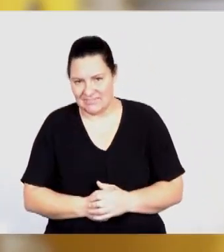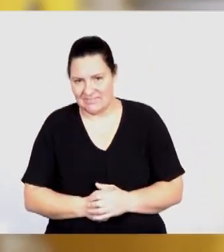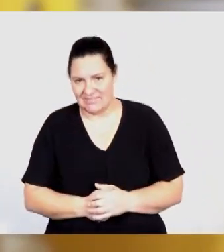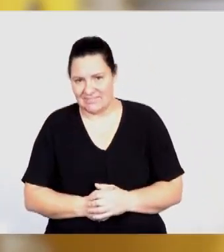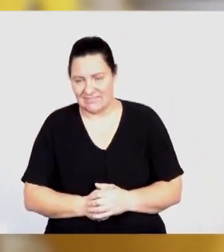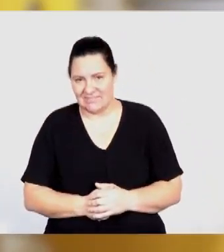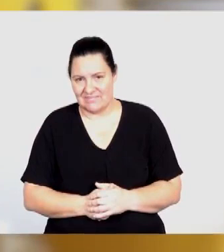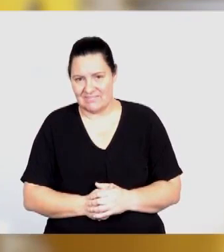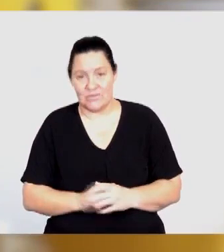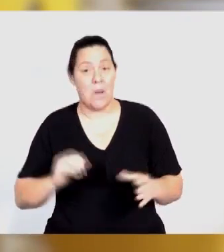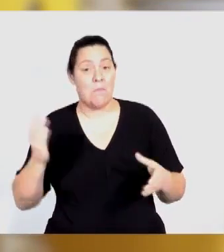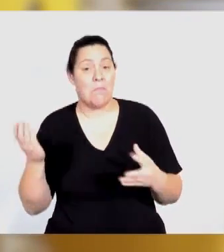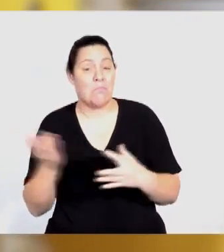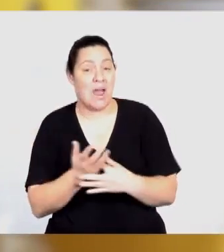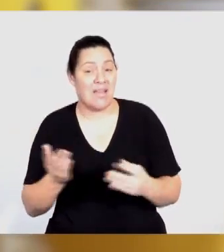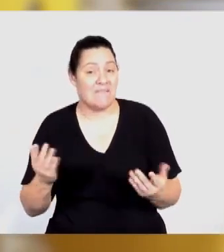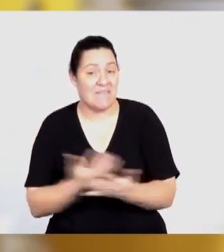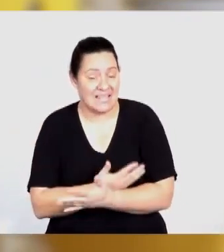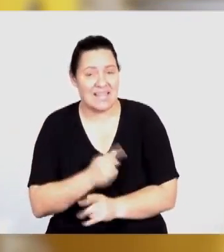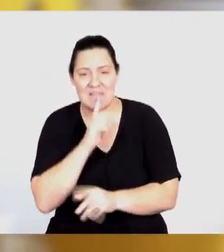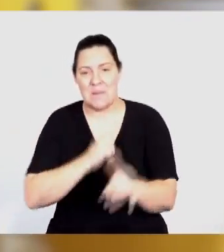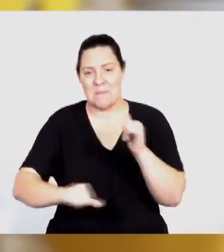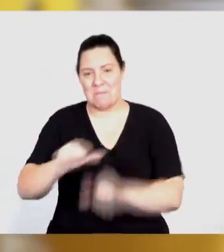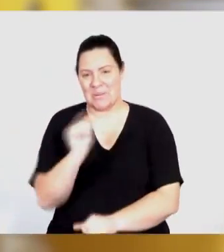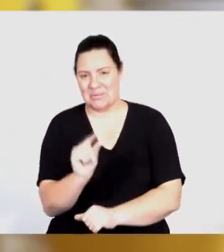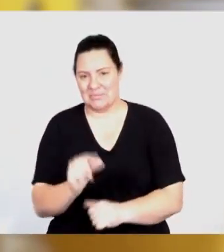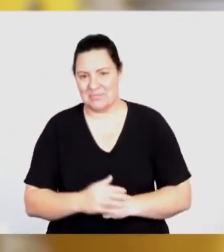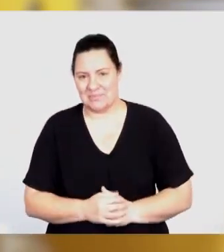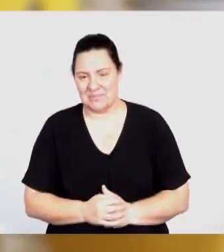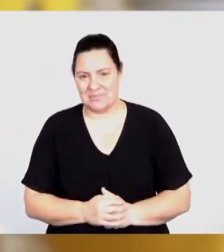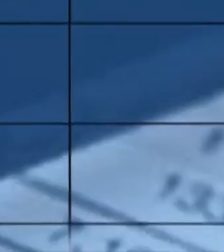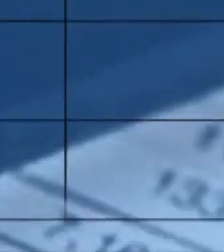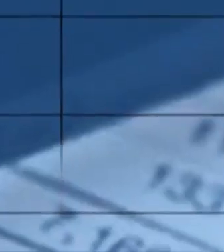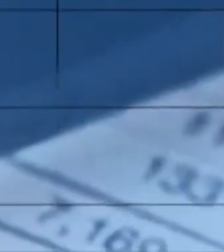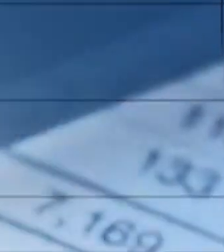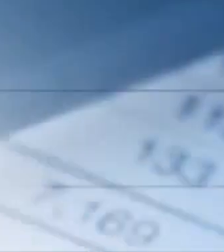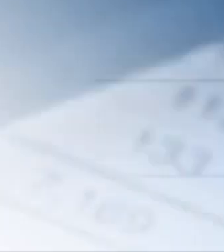Dear learners, we're going to go for a quick ad break, and then I'll see you after the ad break.